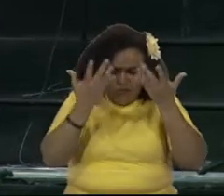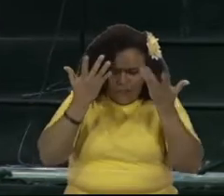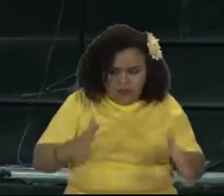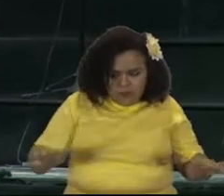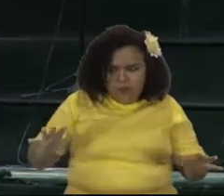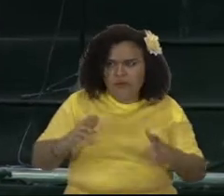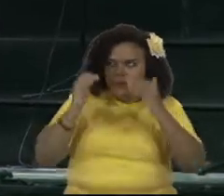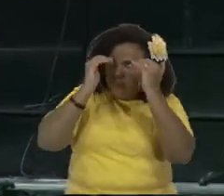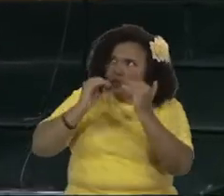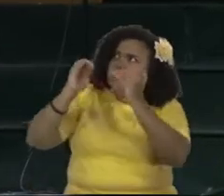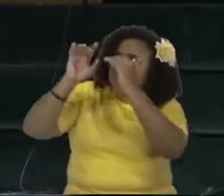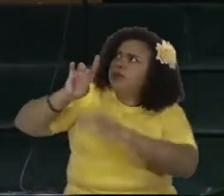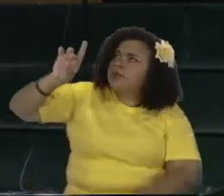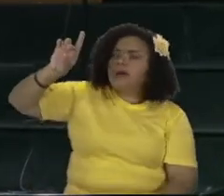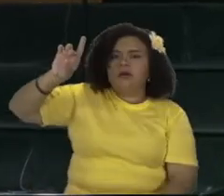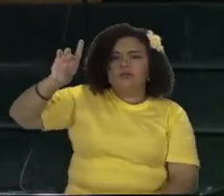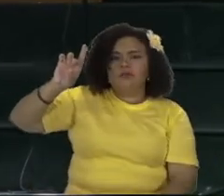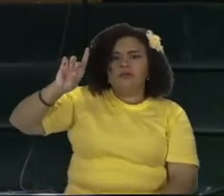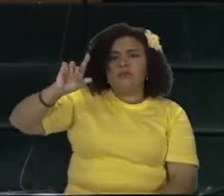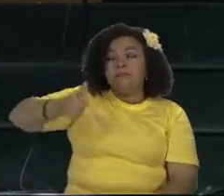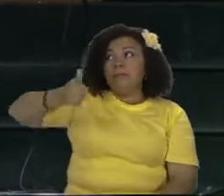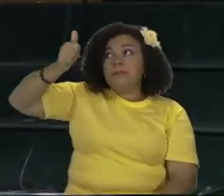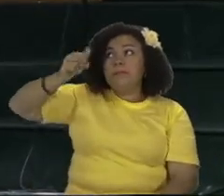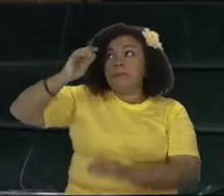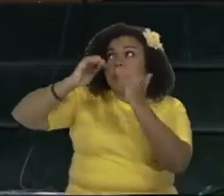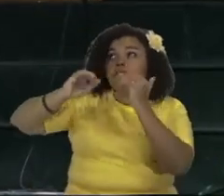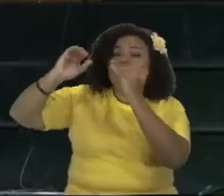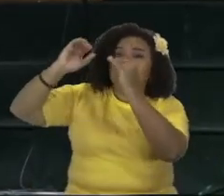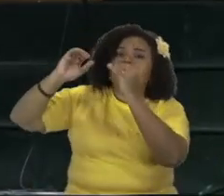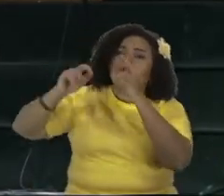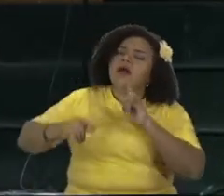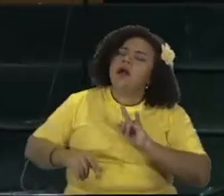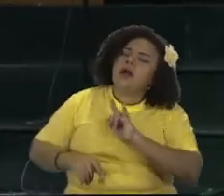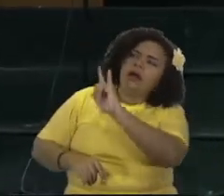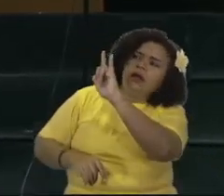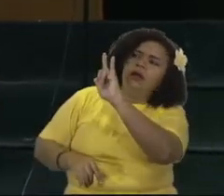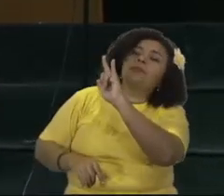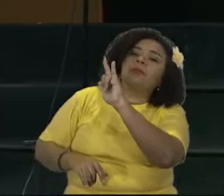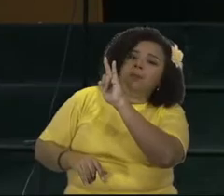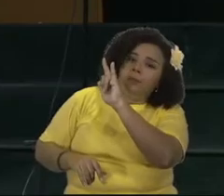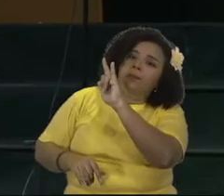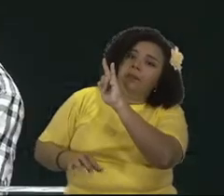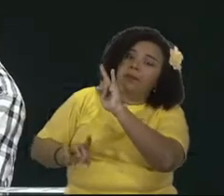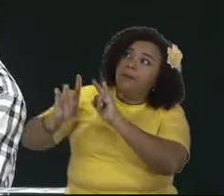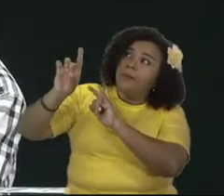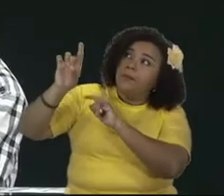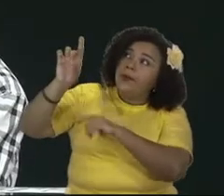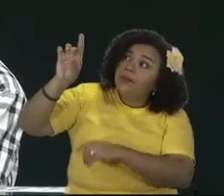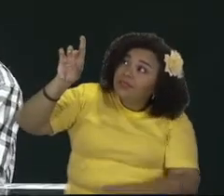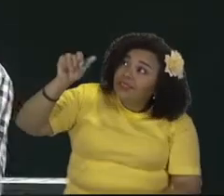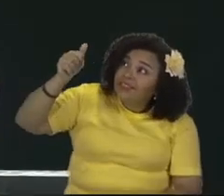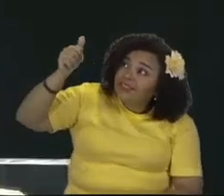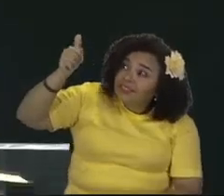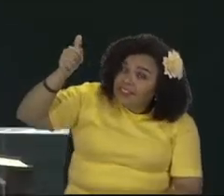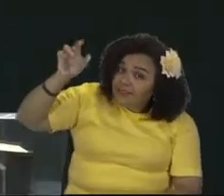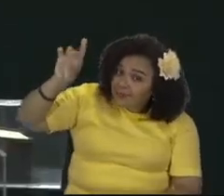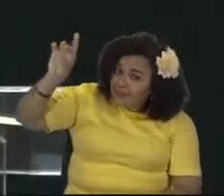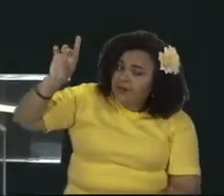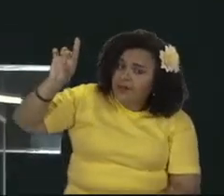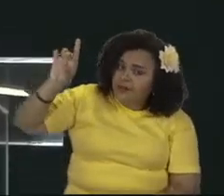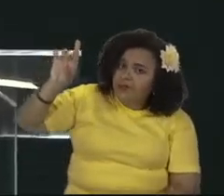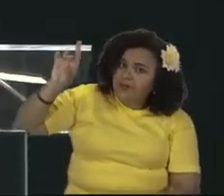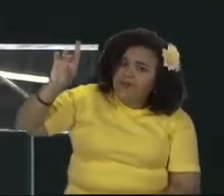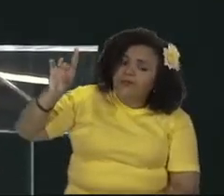New Testament teaches, because this is the first priority. Love your God, our God, with all